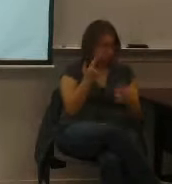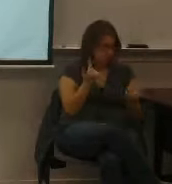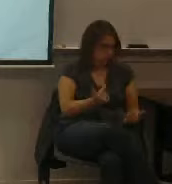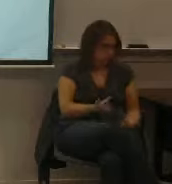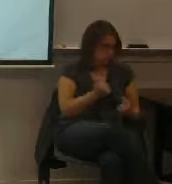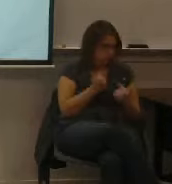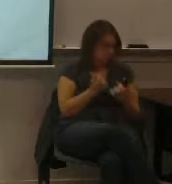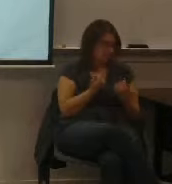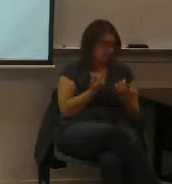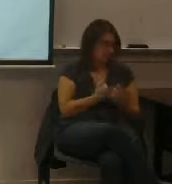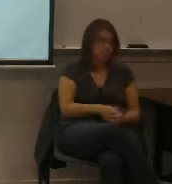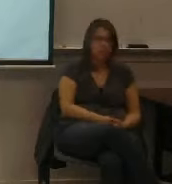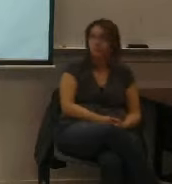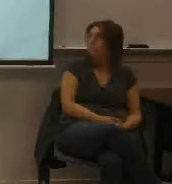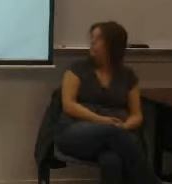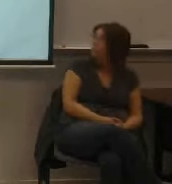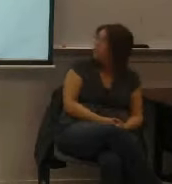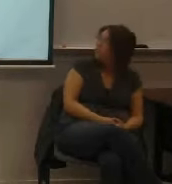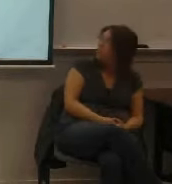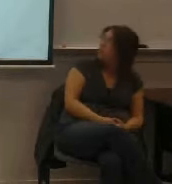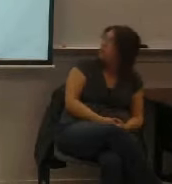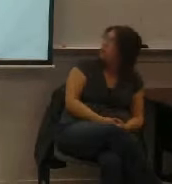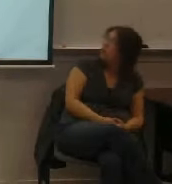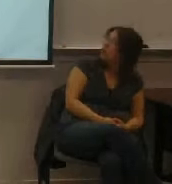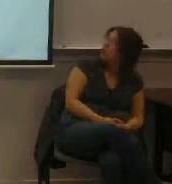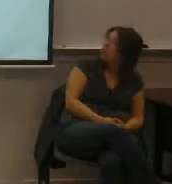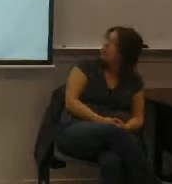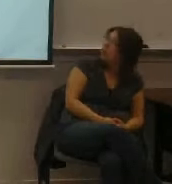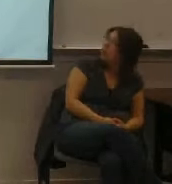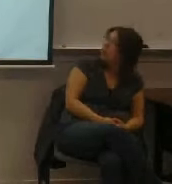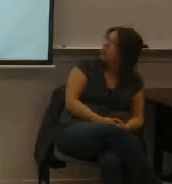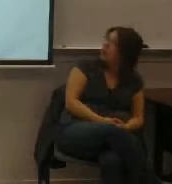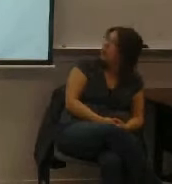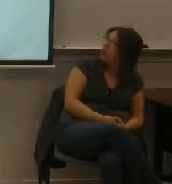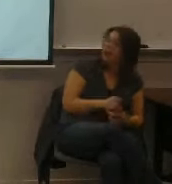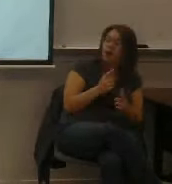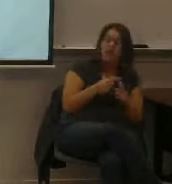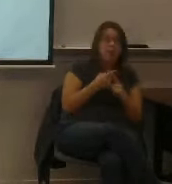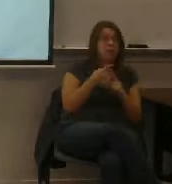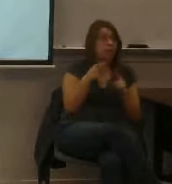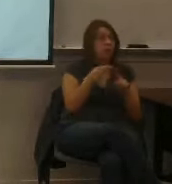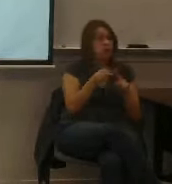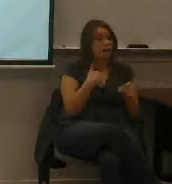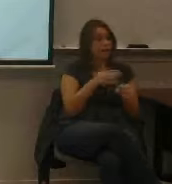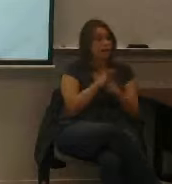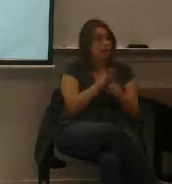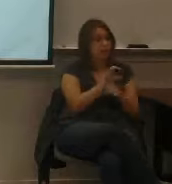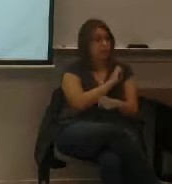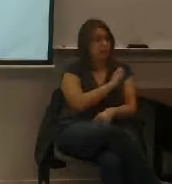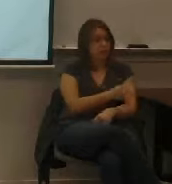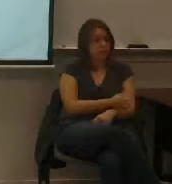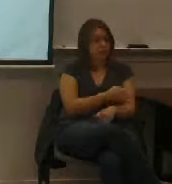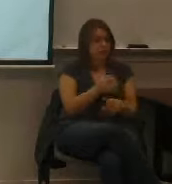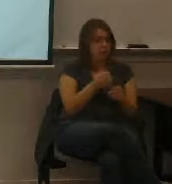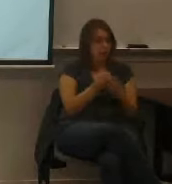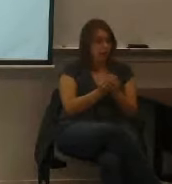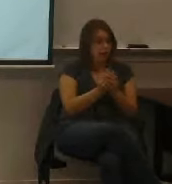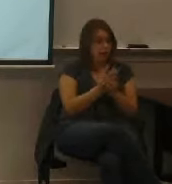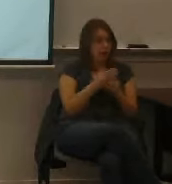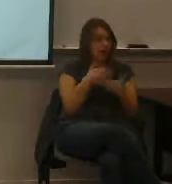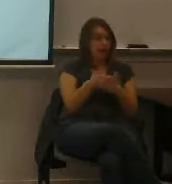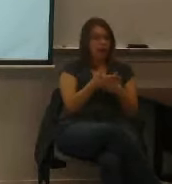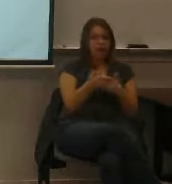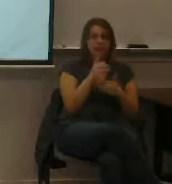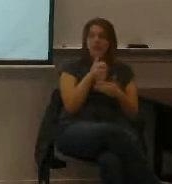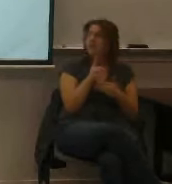survive. And then, once you can have enough energy to grow, then the next